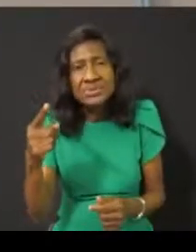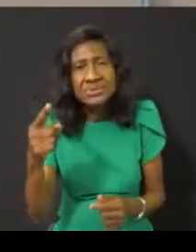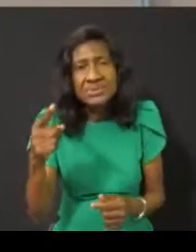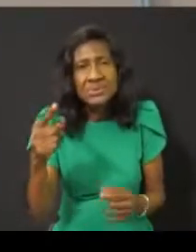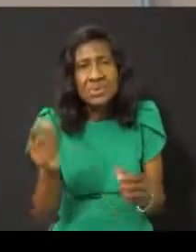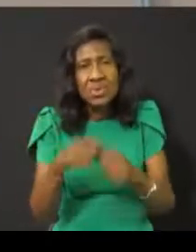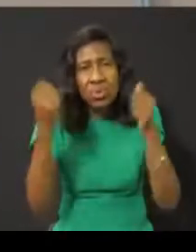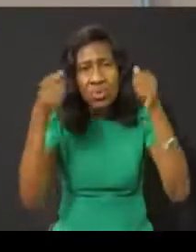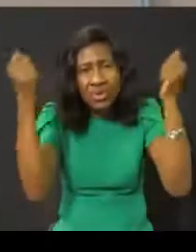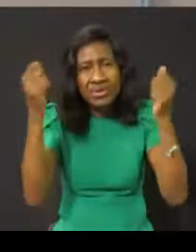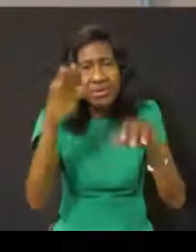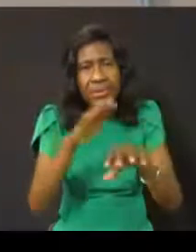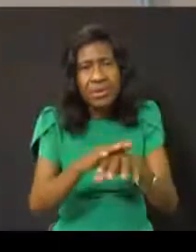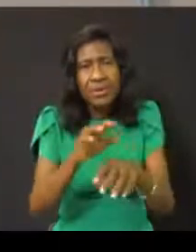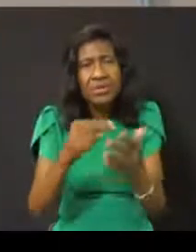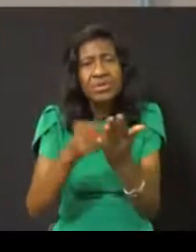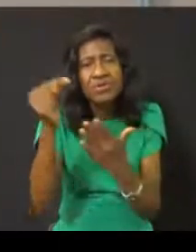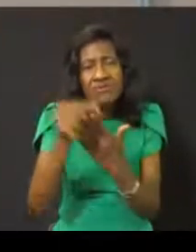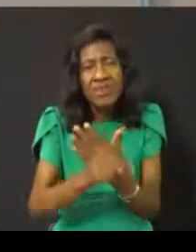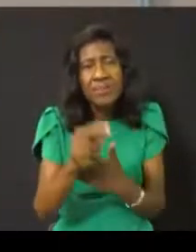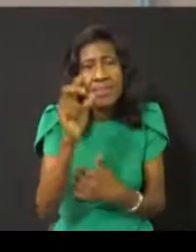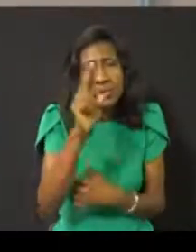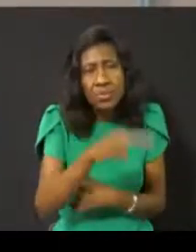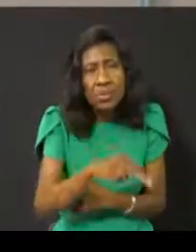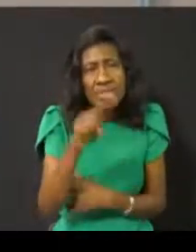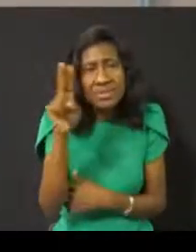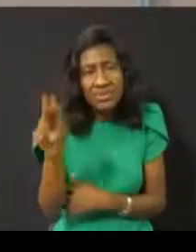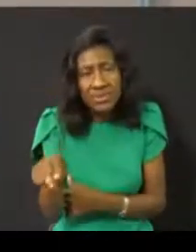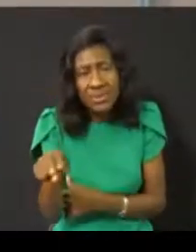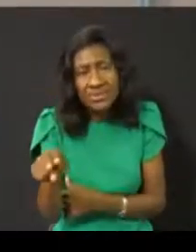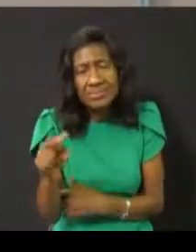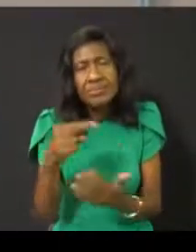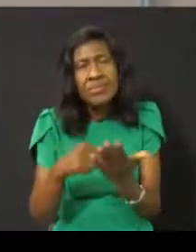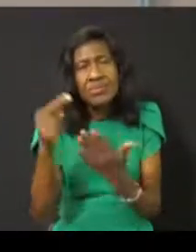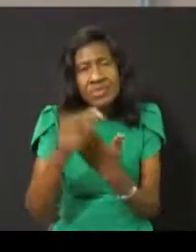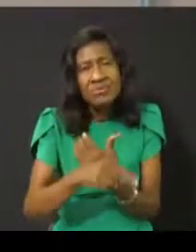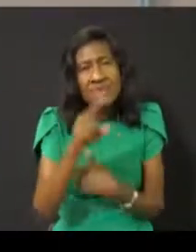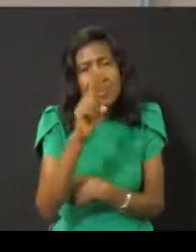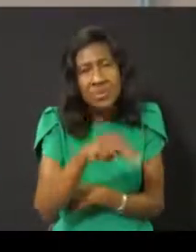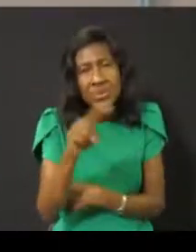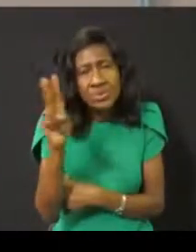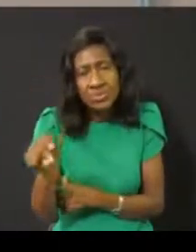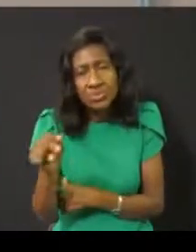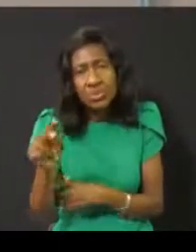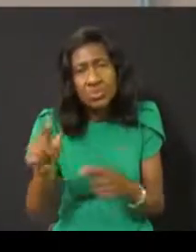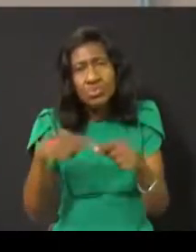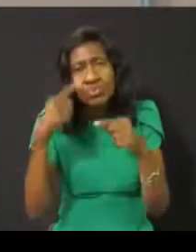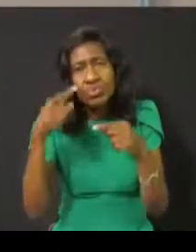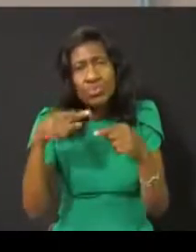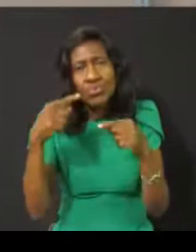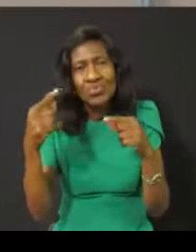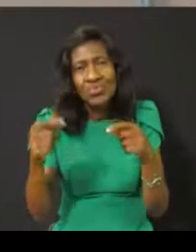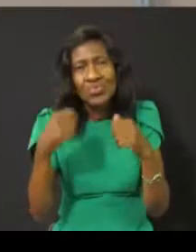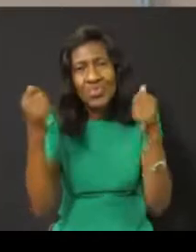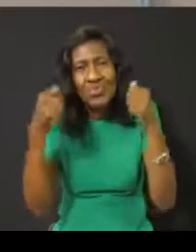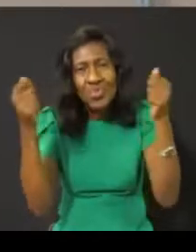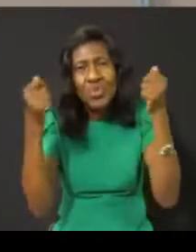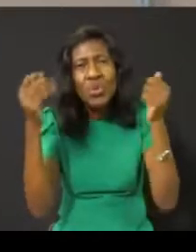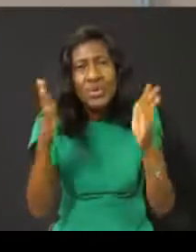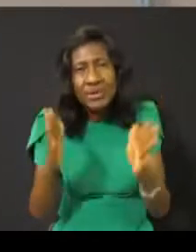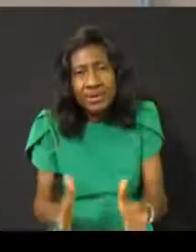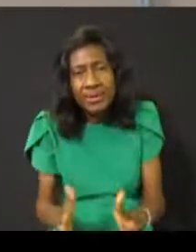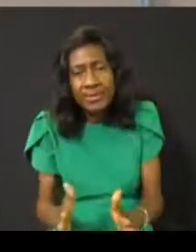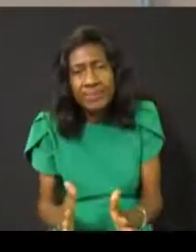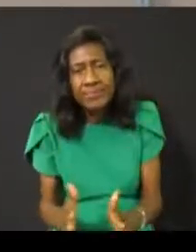the 22nd. Again, the winner will be announced on November 22nd. Too bad it can't be me. The process